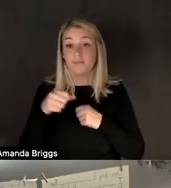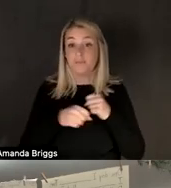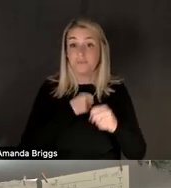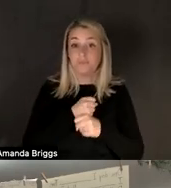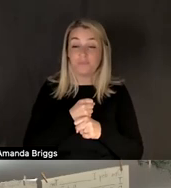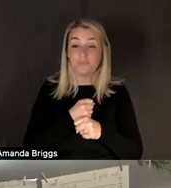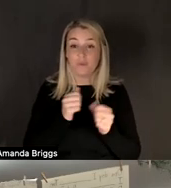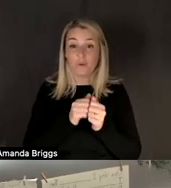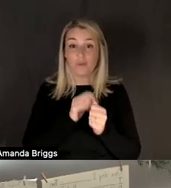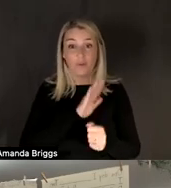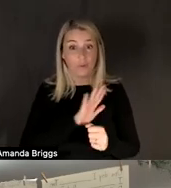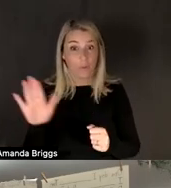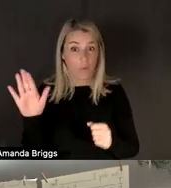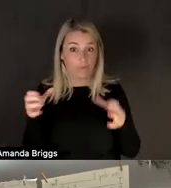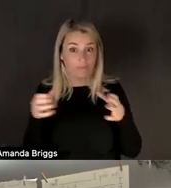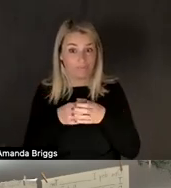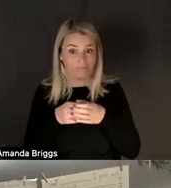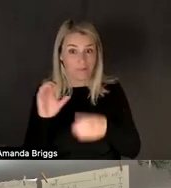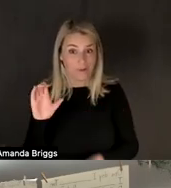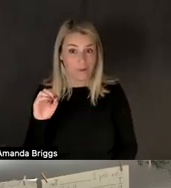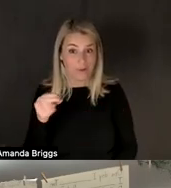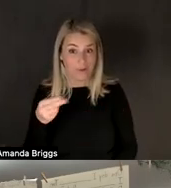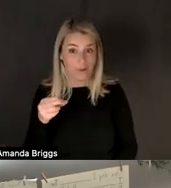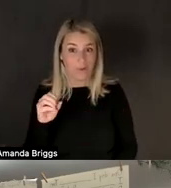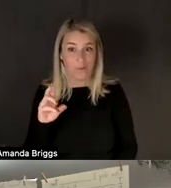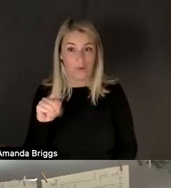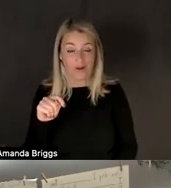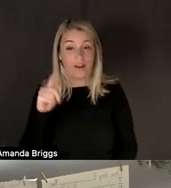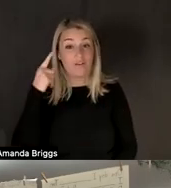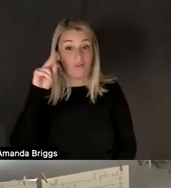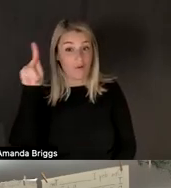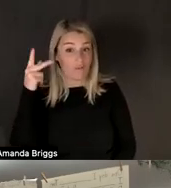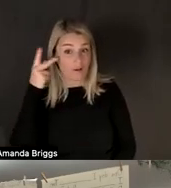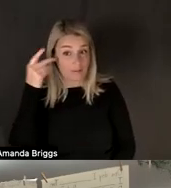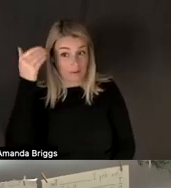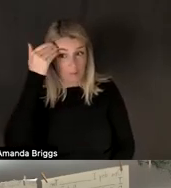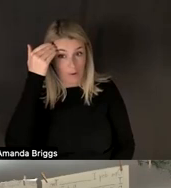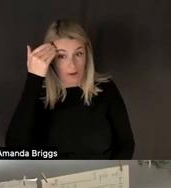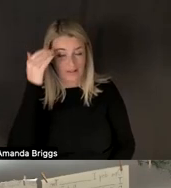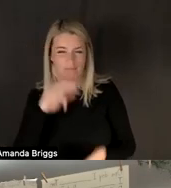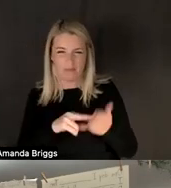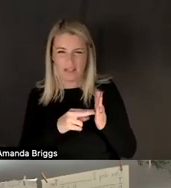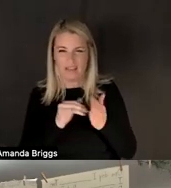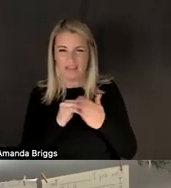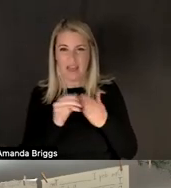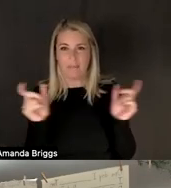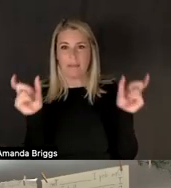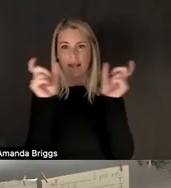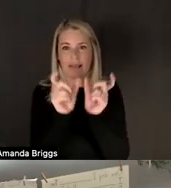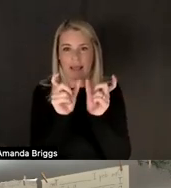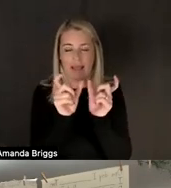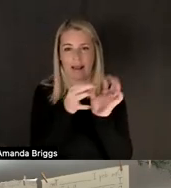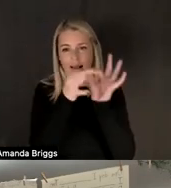cohort, for phonemic awareness, so that would be the blending of sounds and taking apart